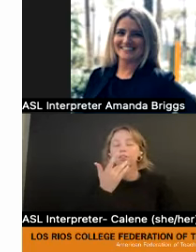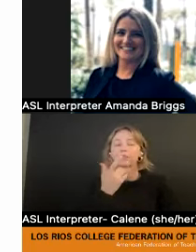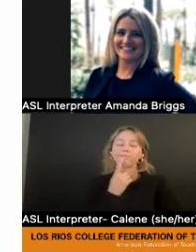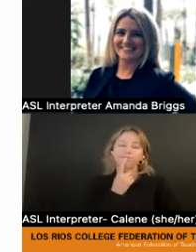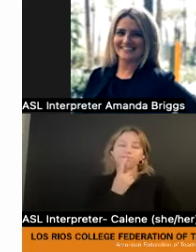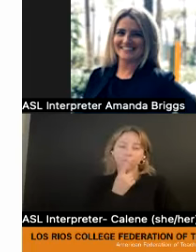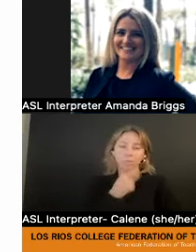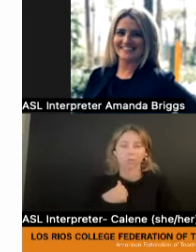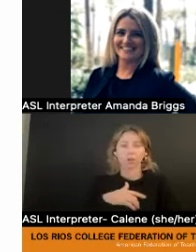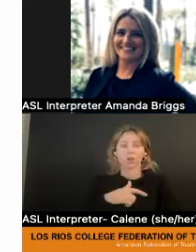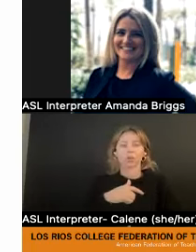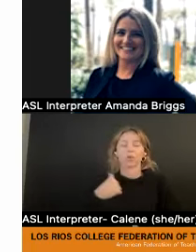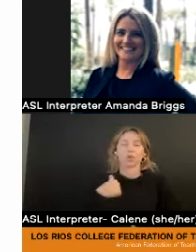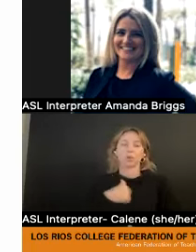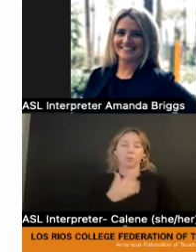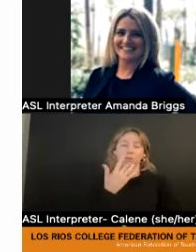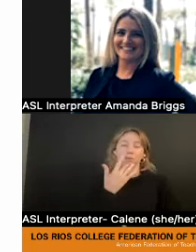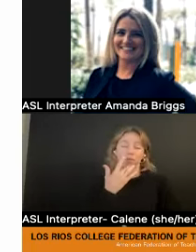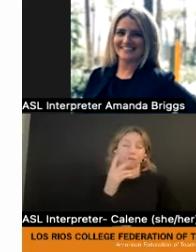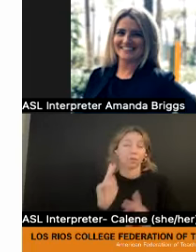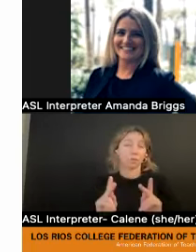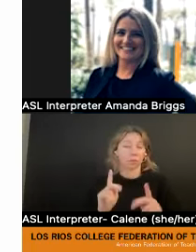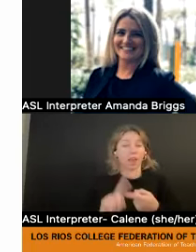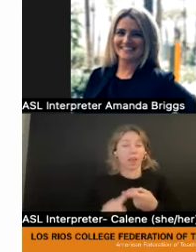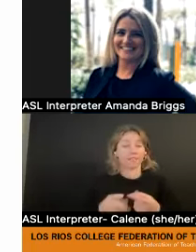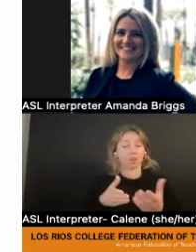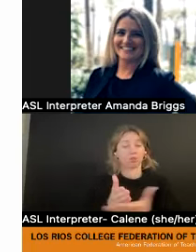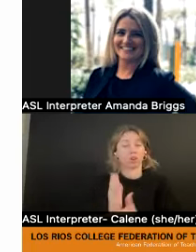it possible for people to earn a right to 0.6